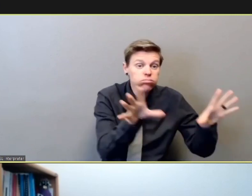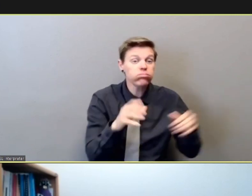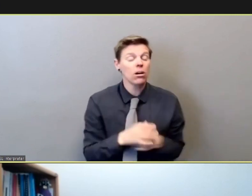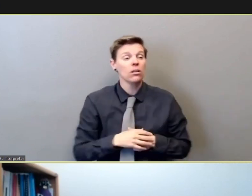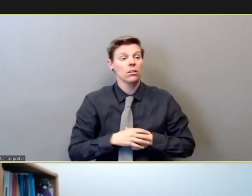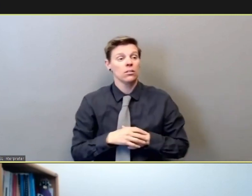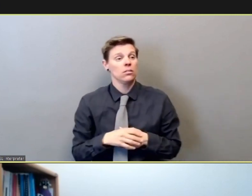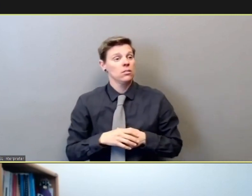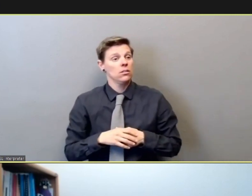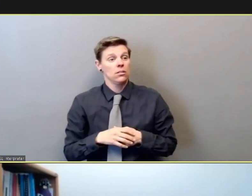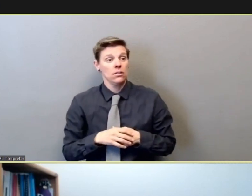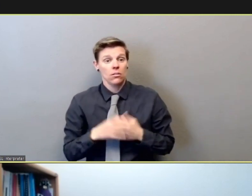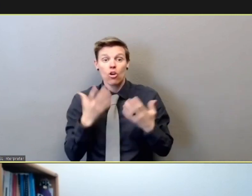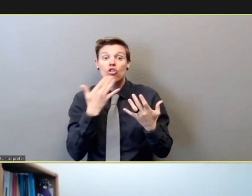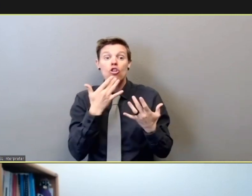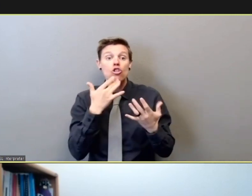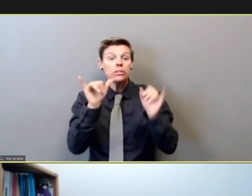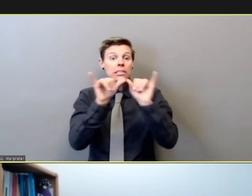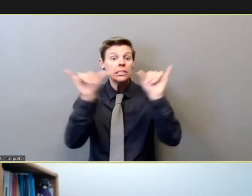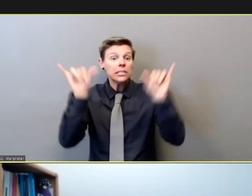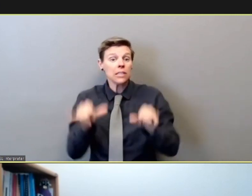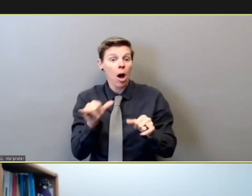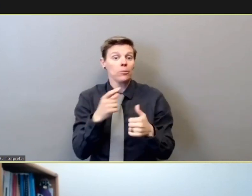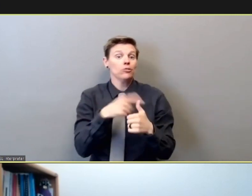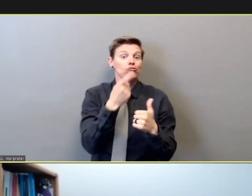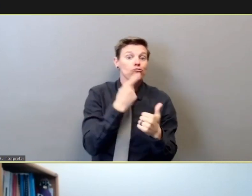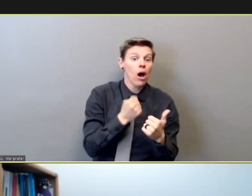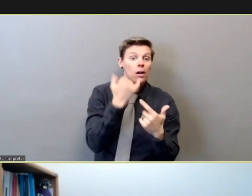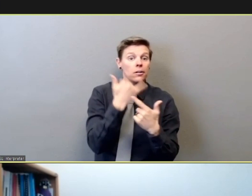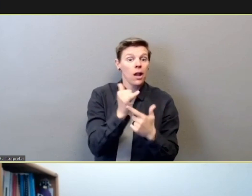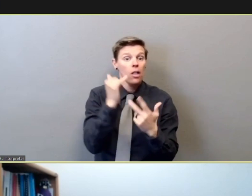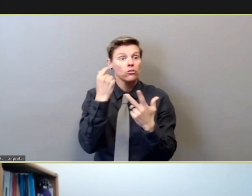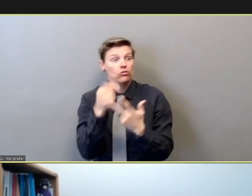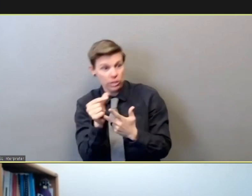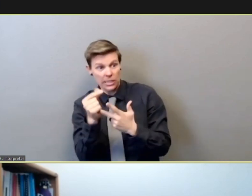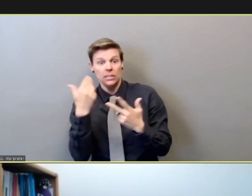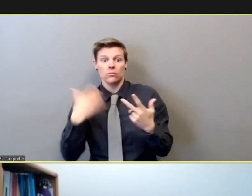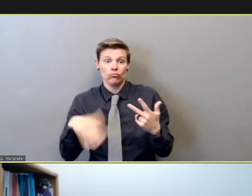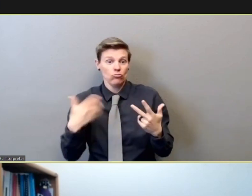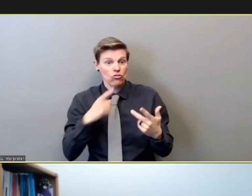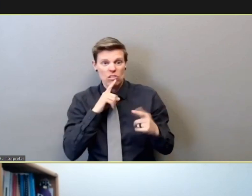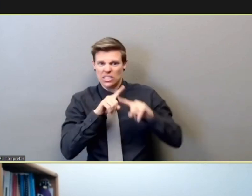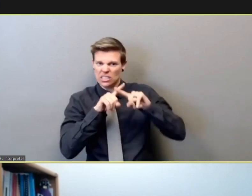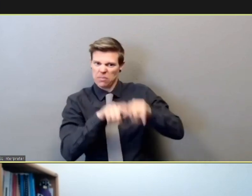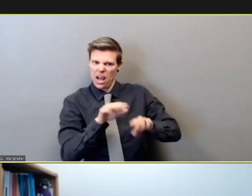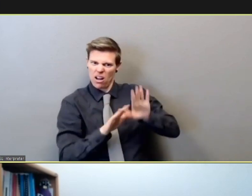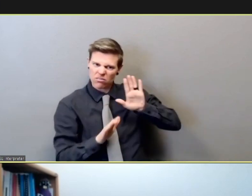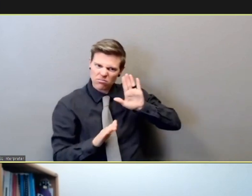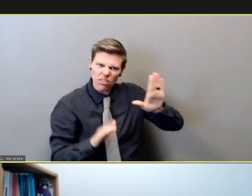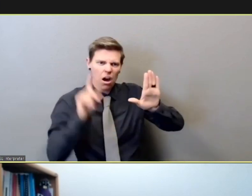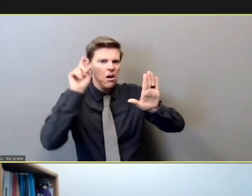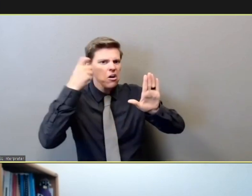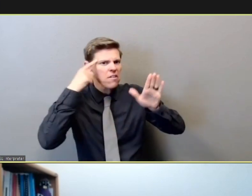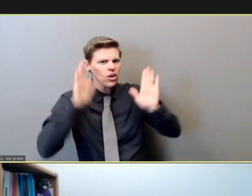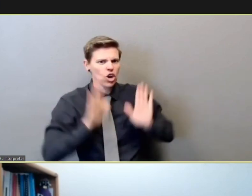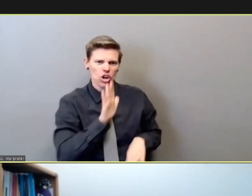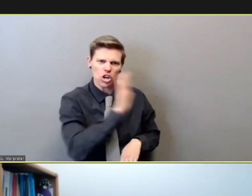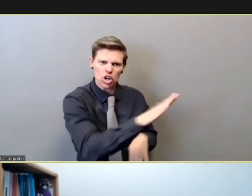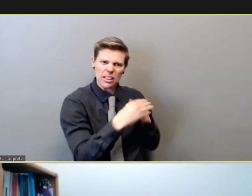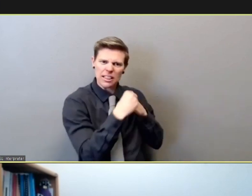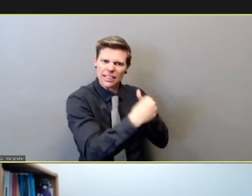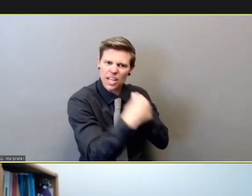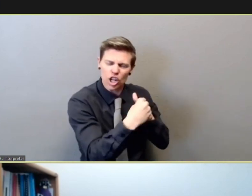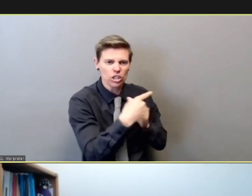green on a county level, all kind of come out of that. And I feel like she sets very high standards and pushes all of us.